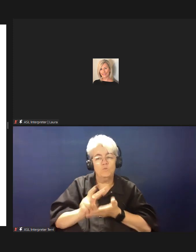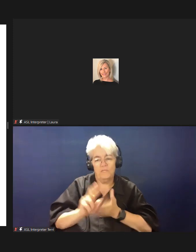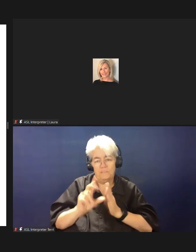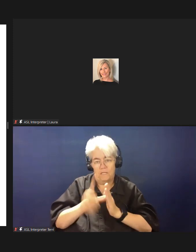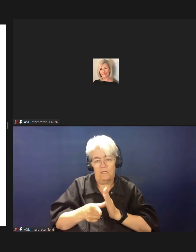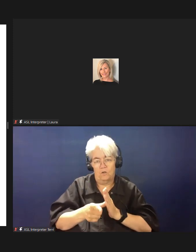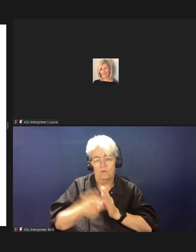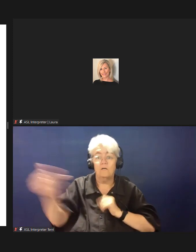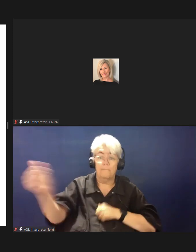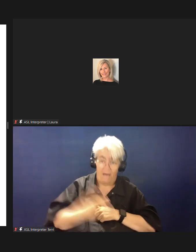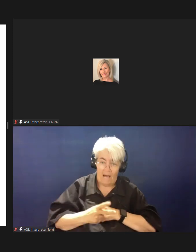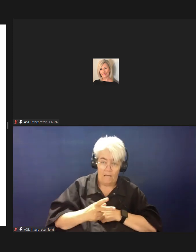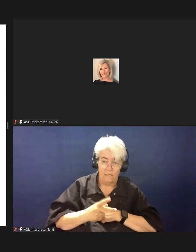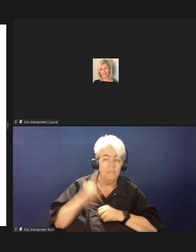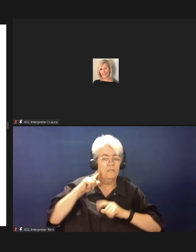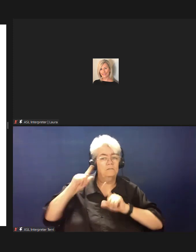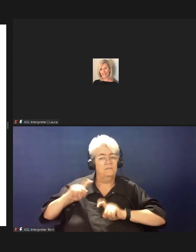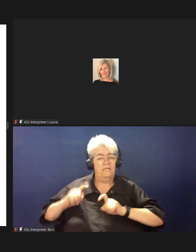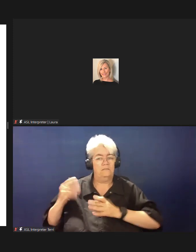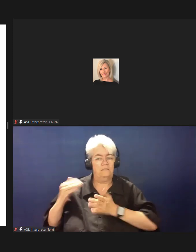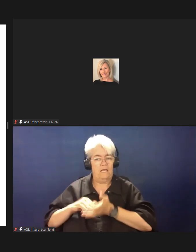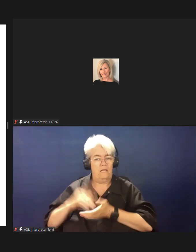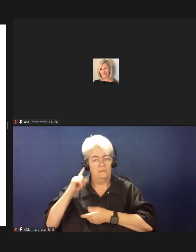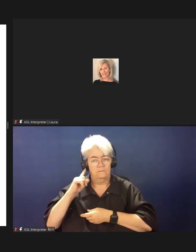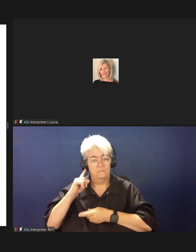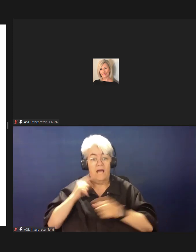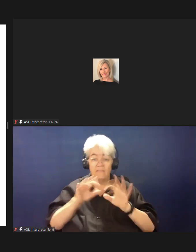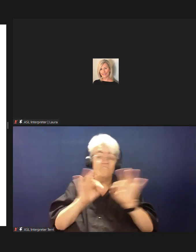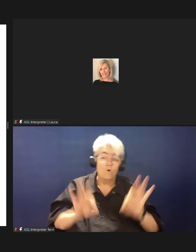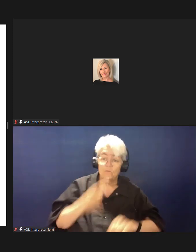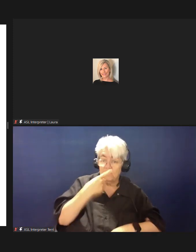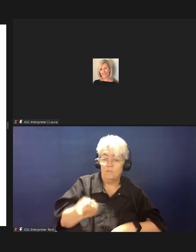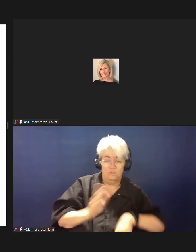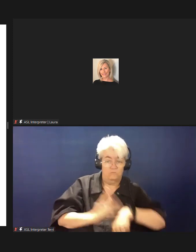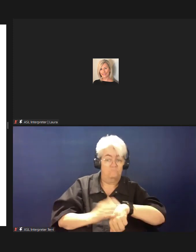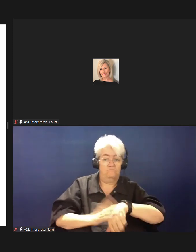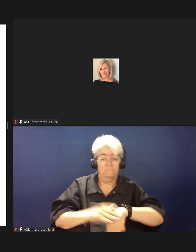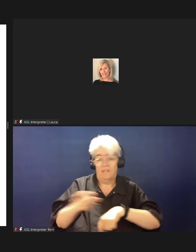later. And the form reminds you to do that.